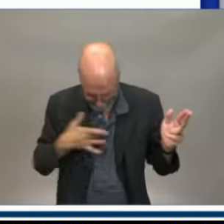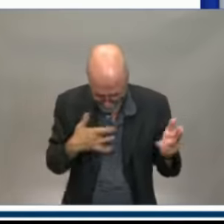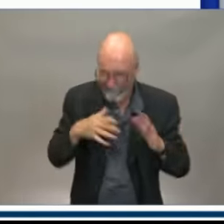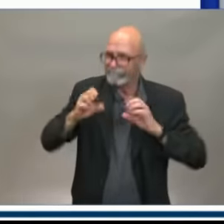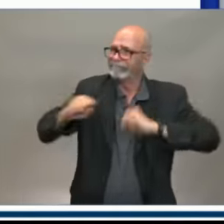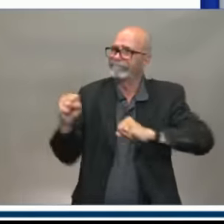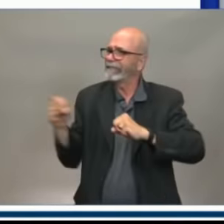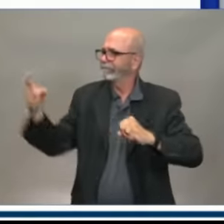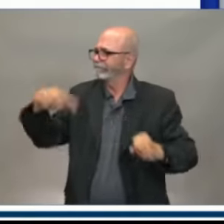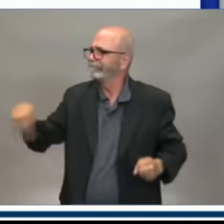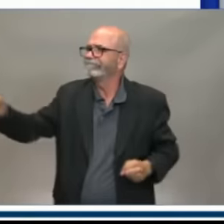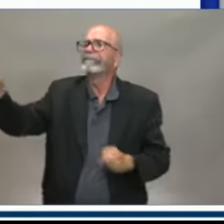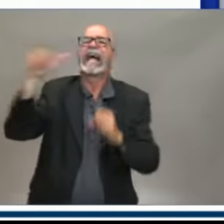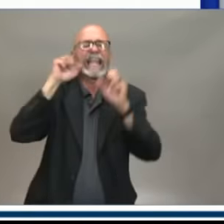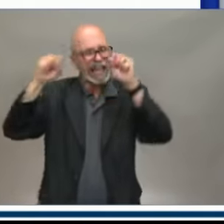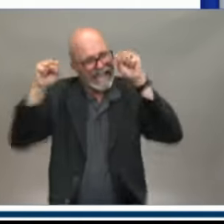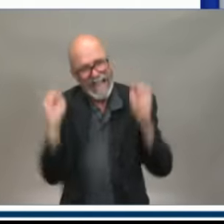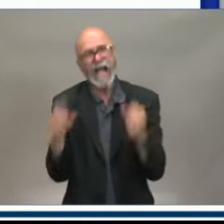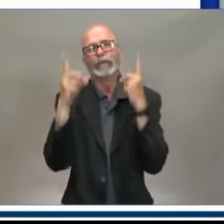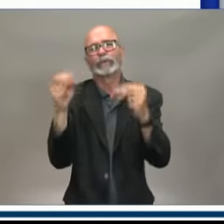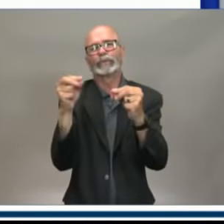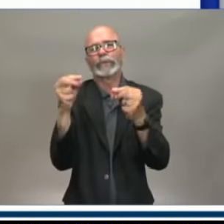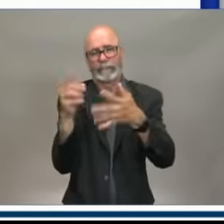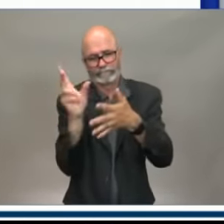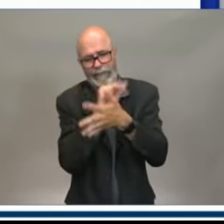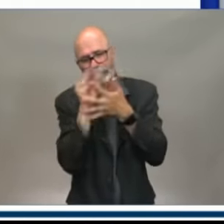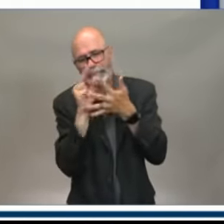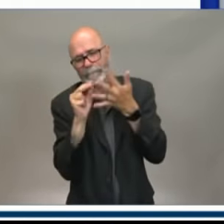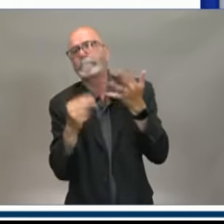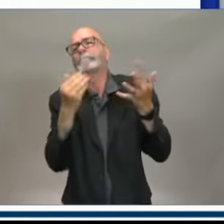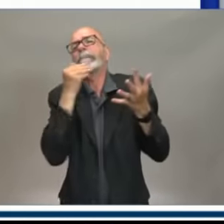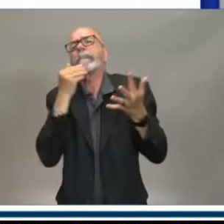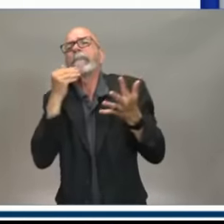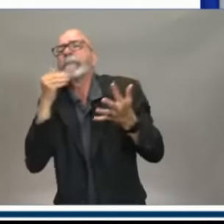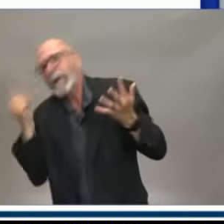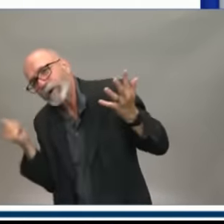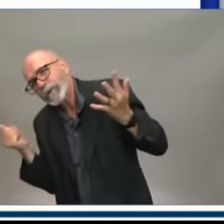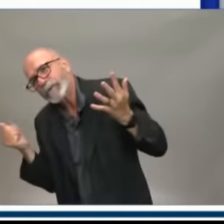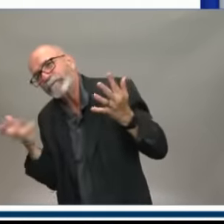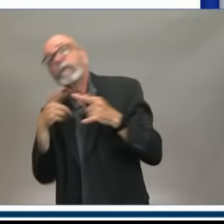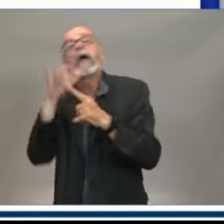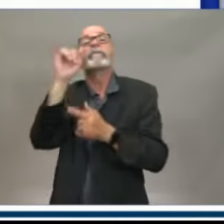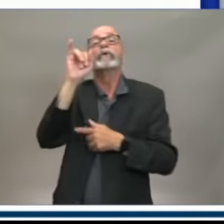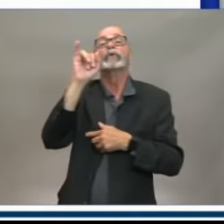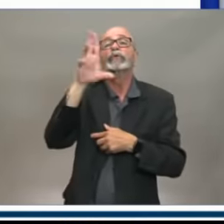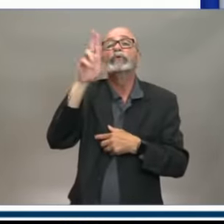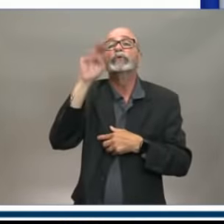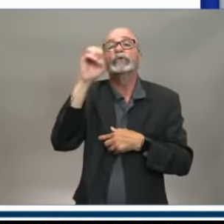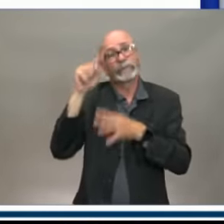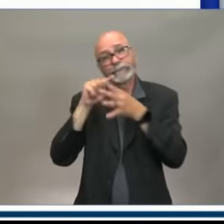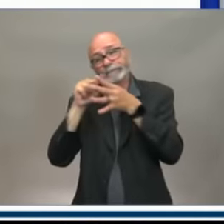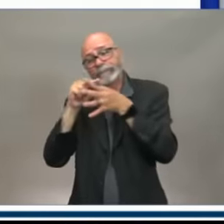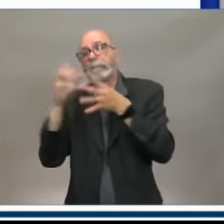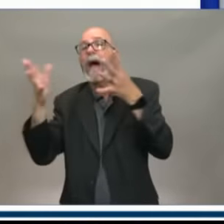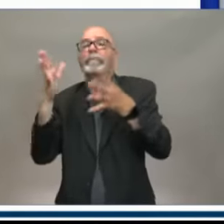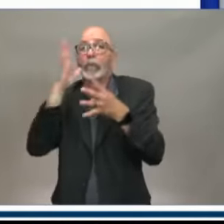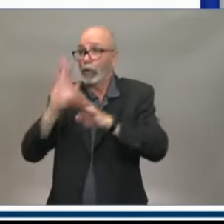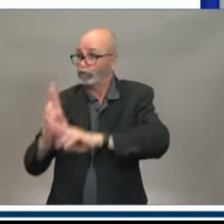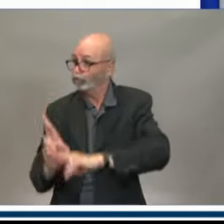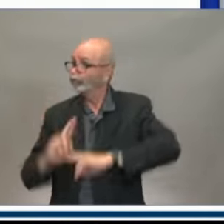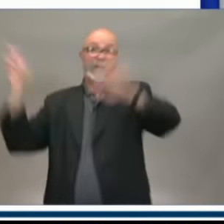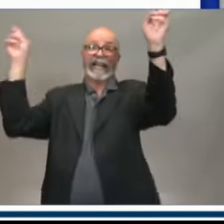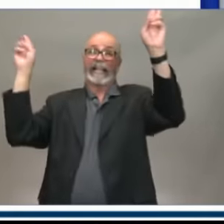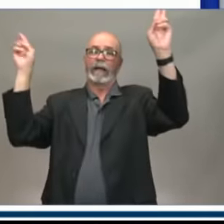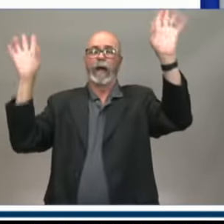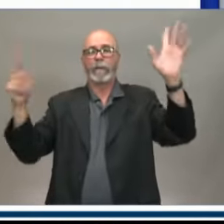conditions. And that's why I think we'll be ready by early June. As long as we continue to follow the protocols, do what public